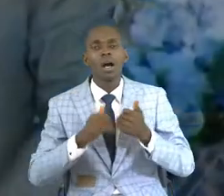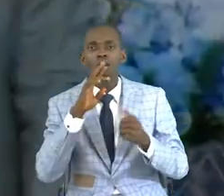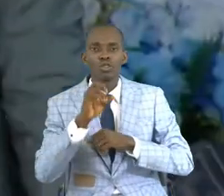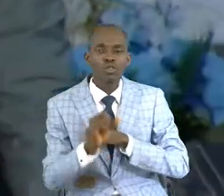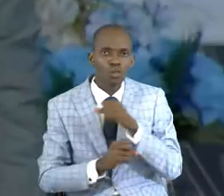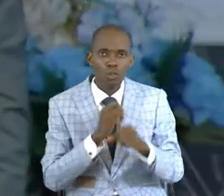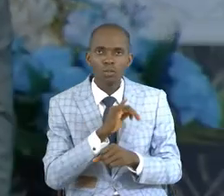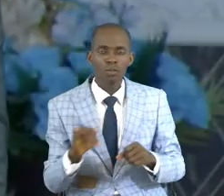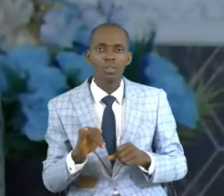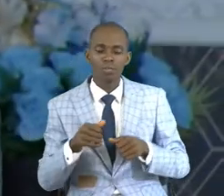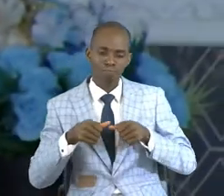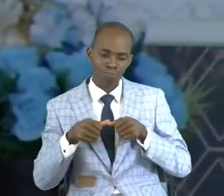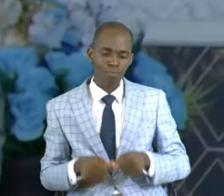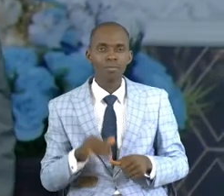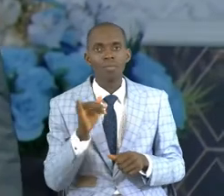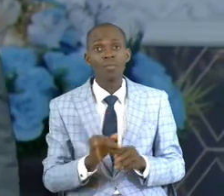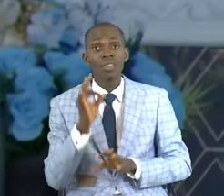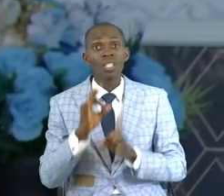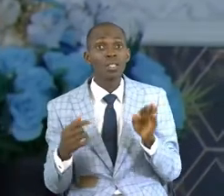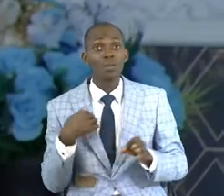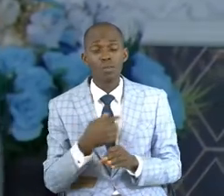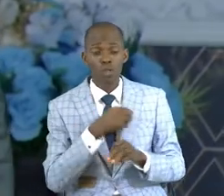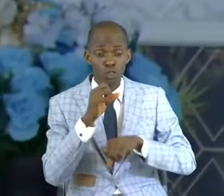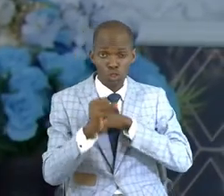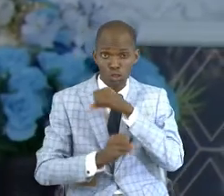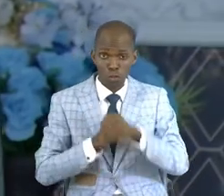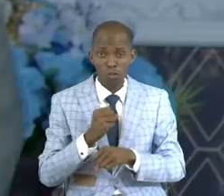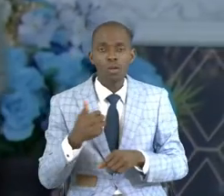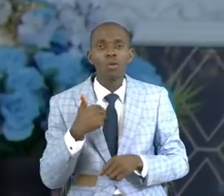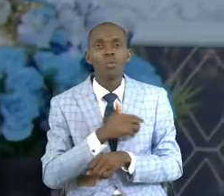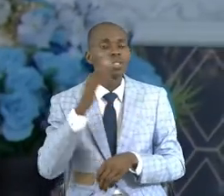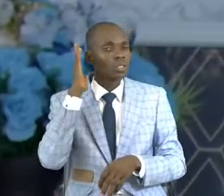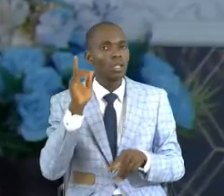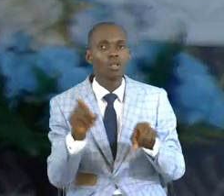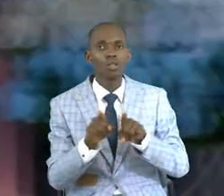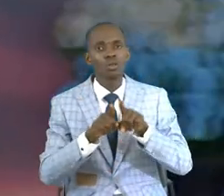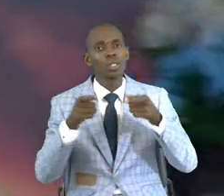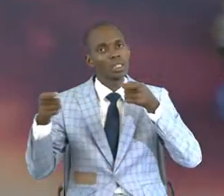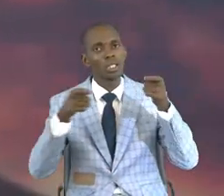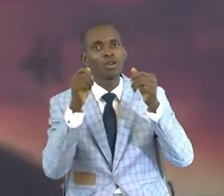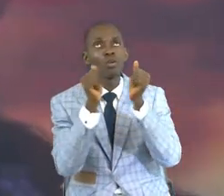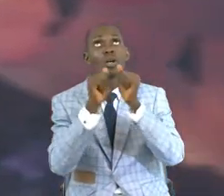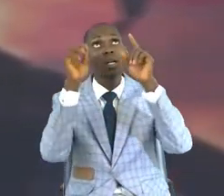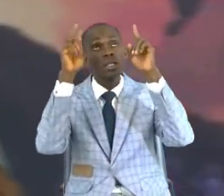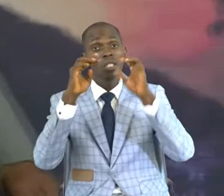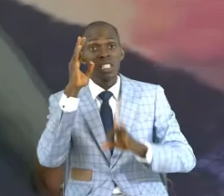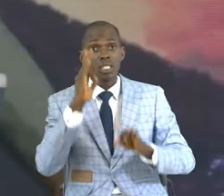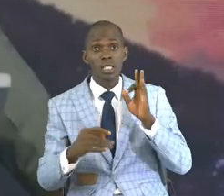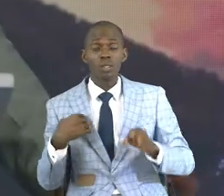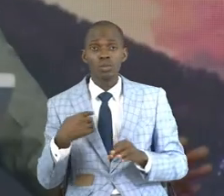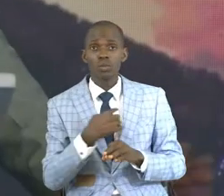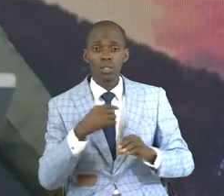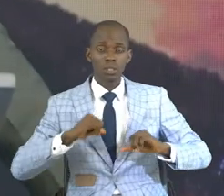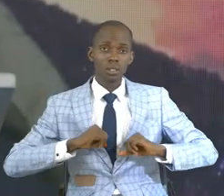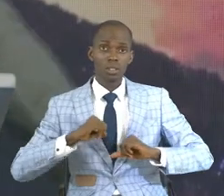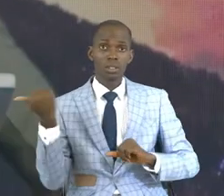we suffer, we shall also reign with him. If we deny him at